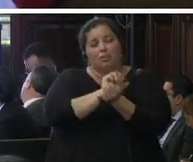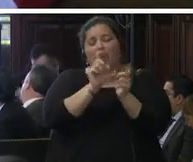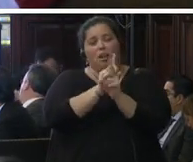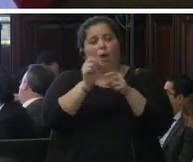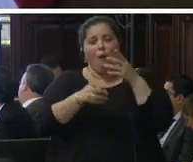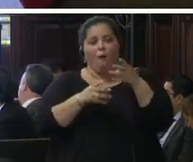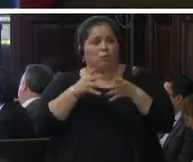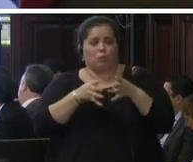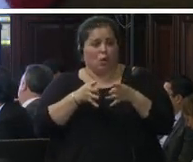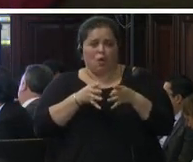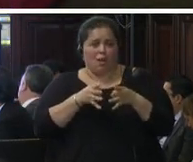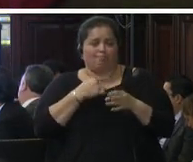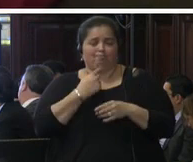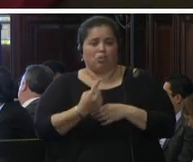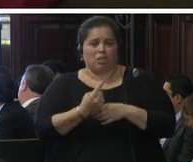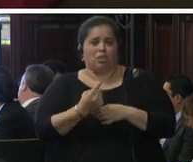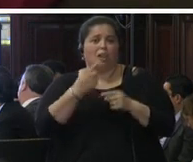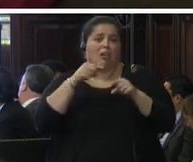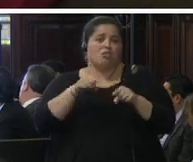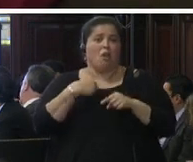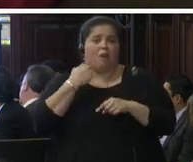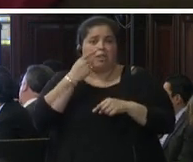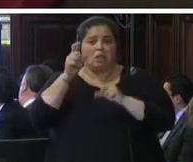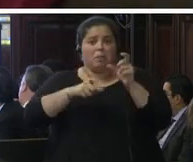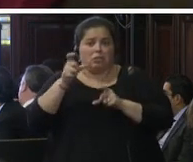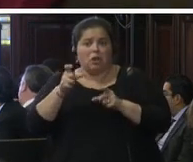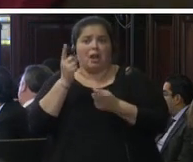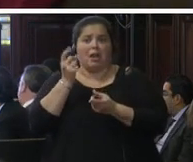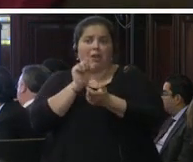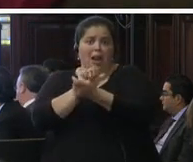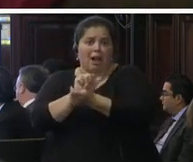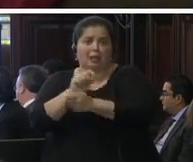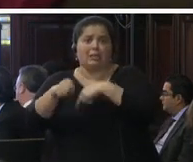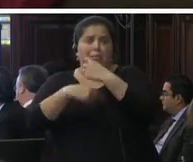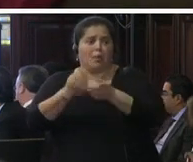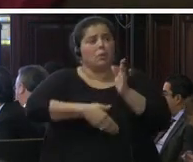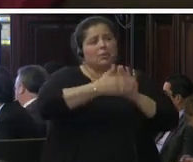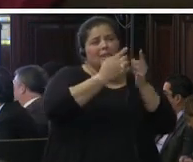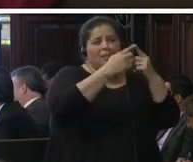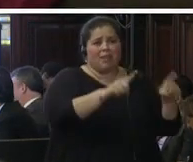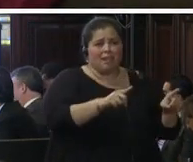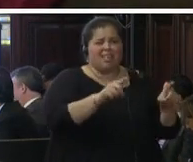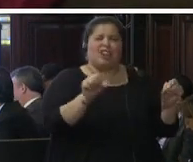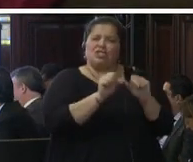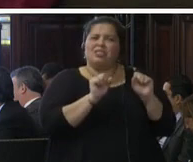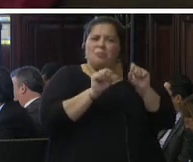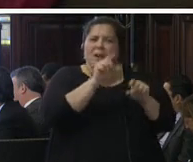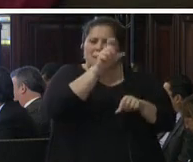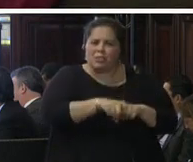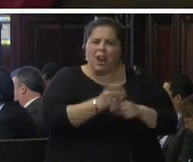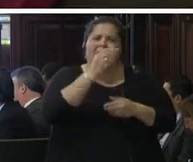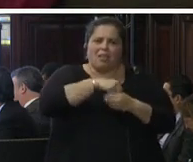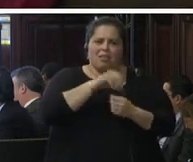when they come out they're different they have been made bad in prison so